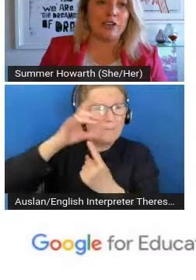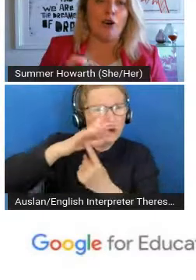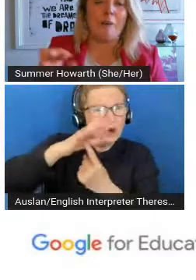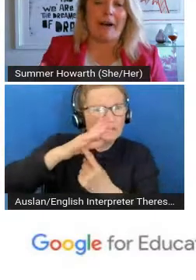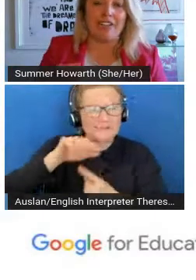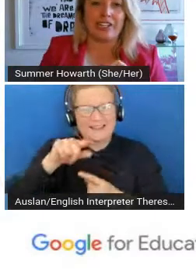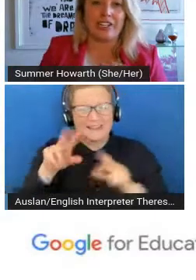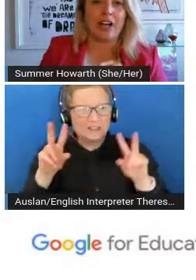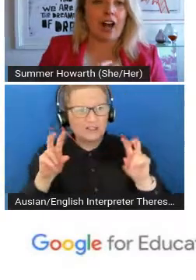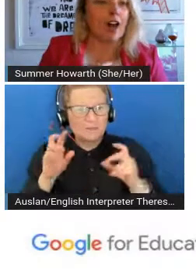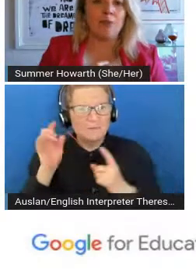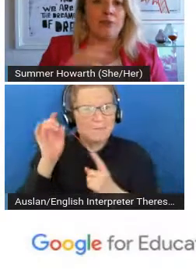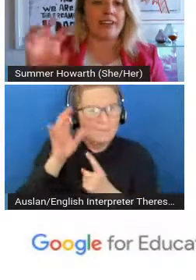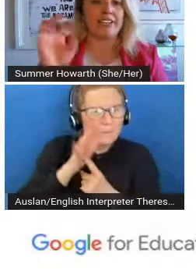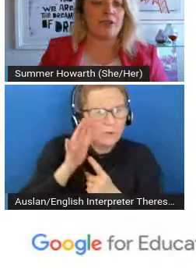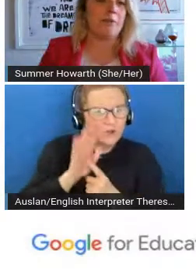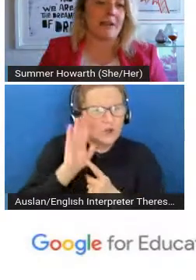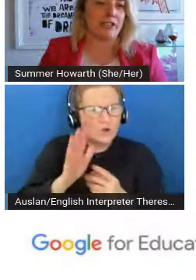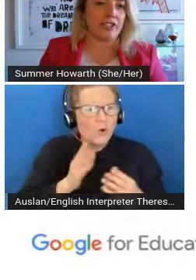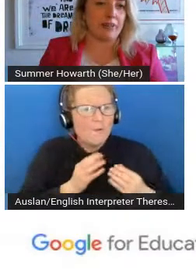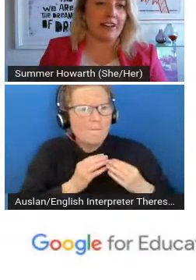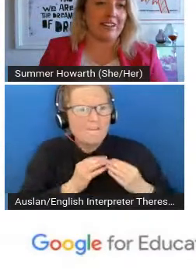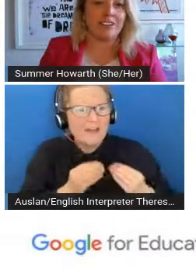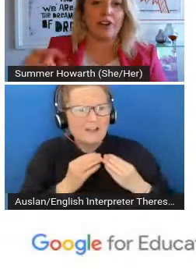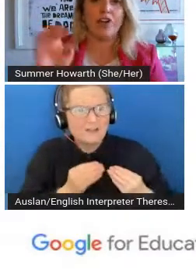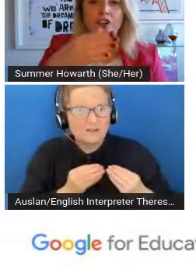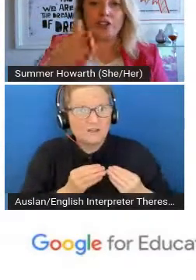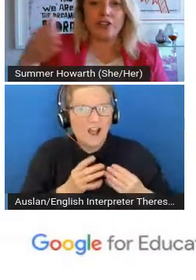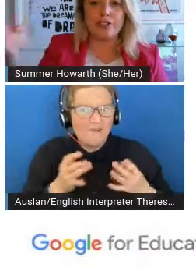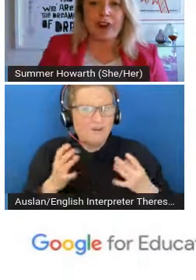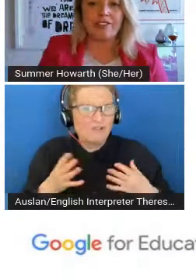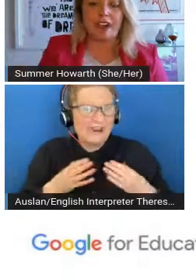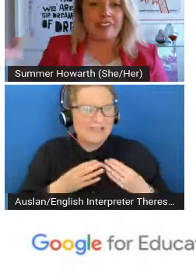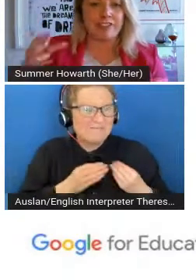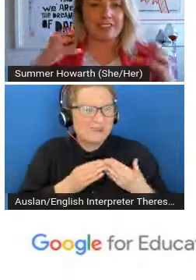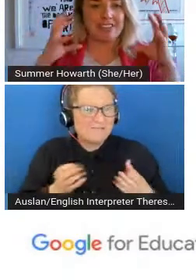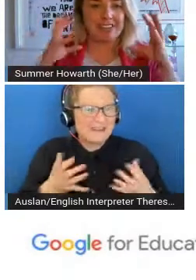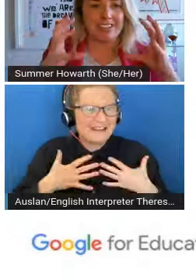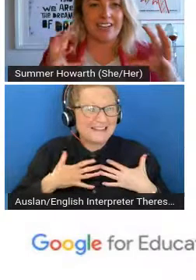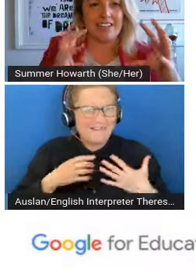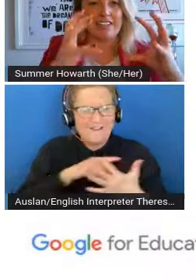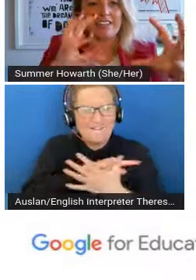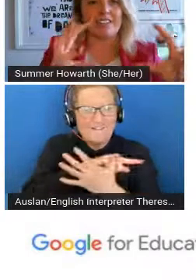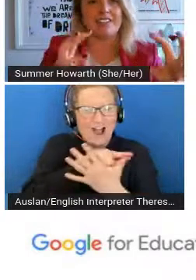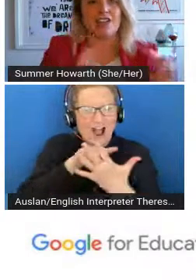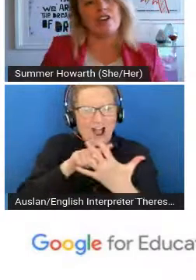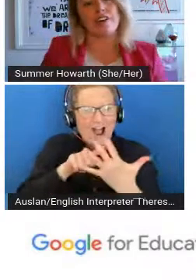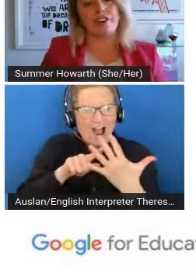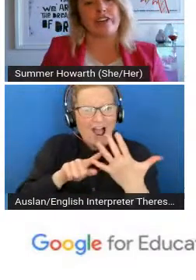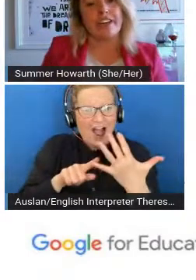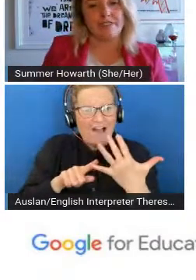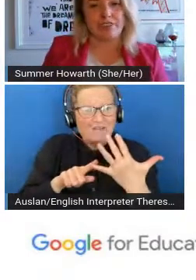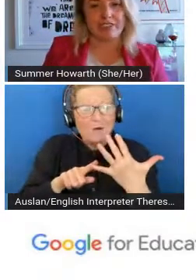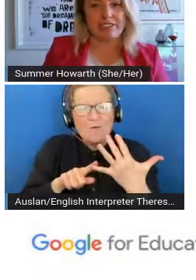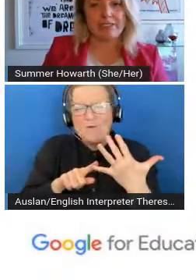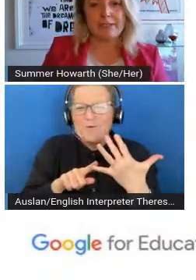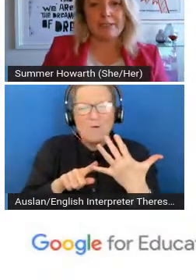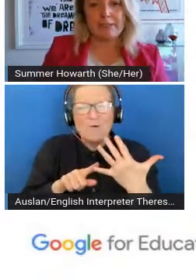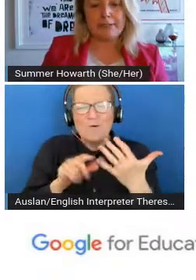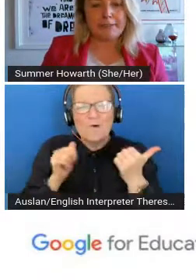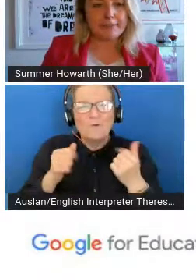matters, and your passion, I'm already super passionate about it. So those 5 characteristics, this is such a great showcase of